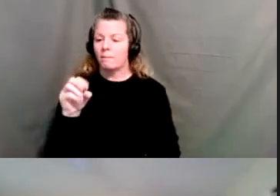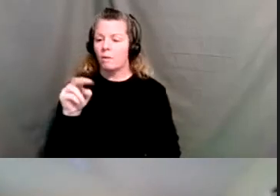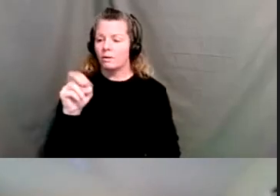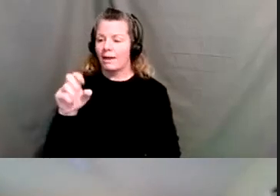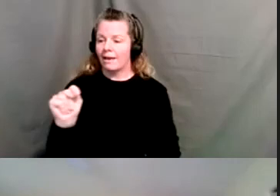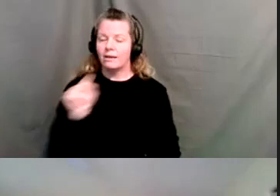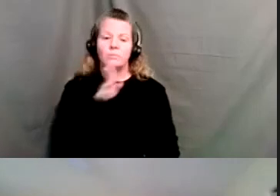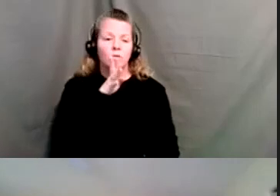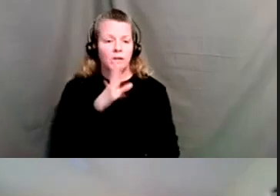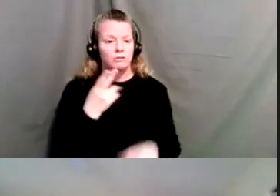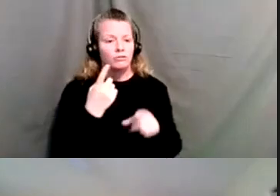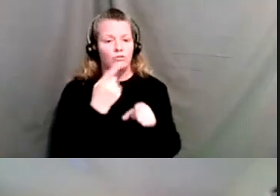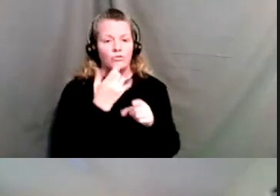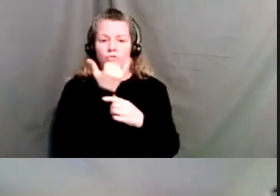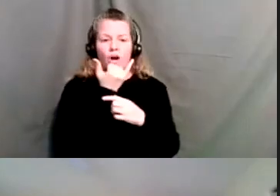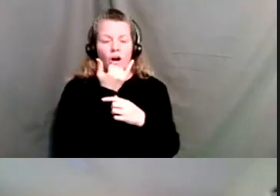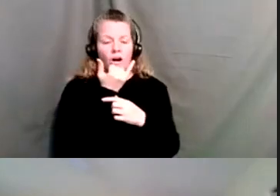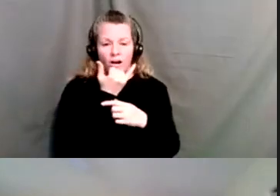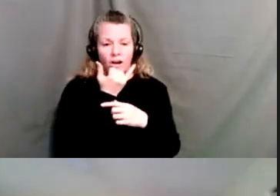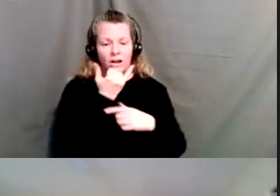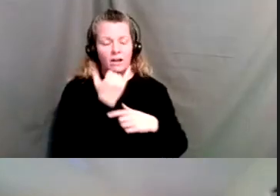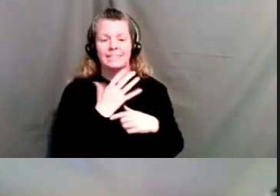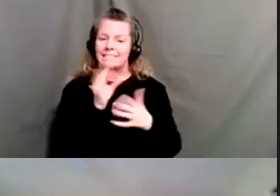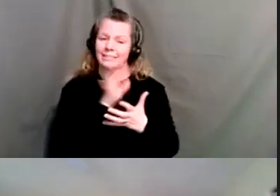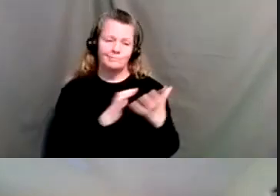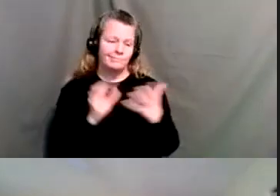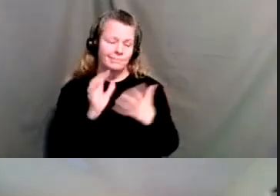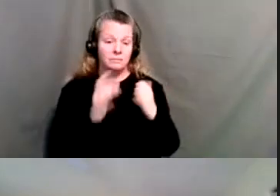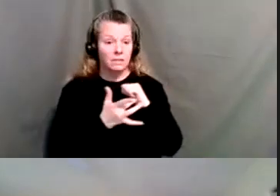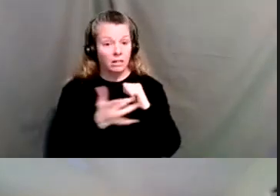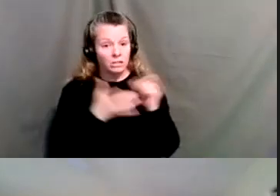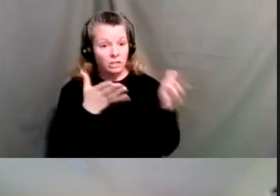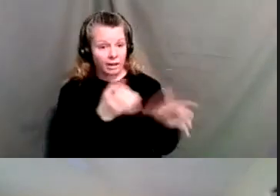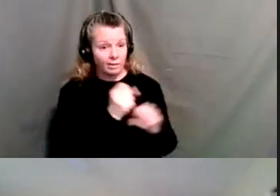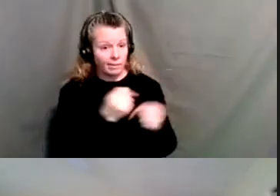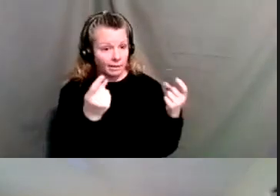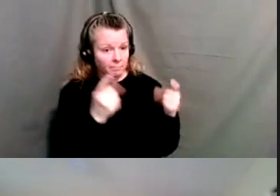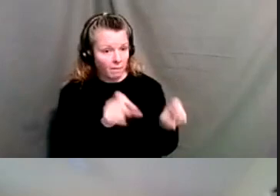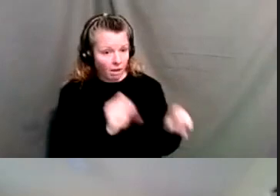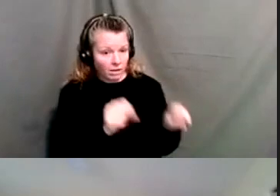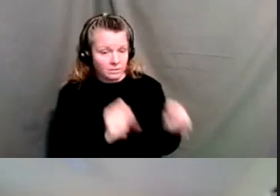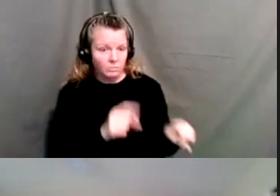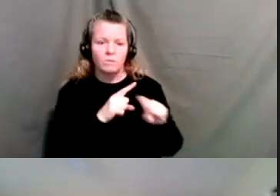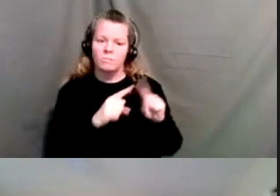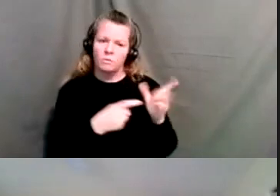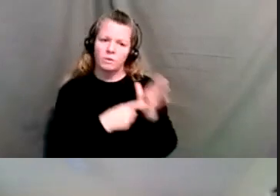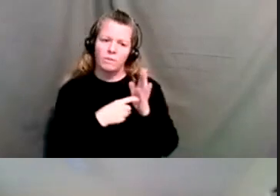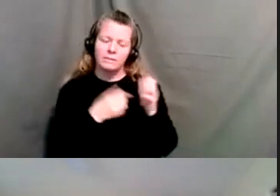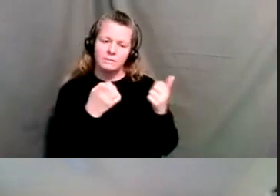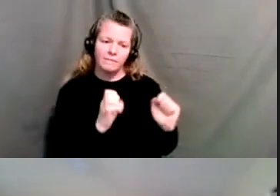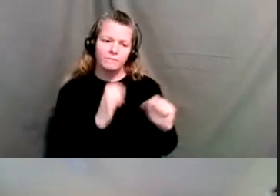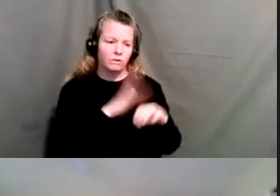thing. It's a mixed bag. The technology is there to make it possible, but it requires effort both on the developer